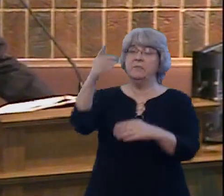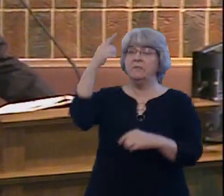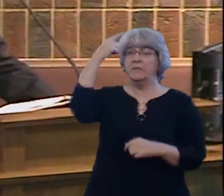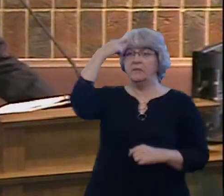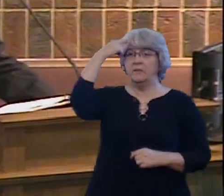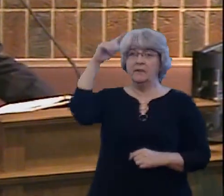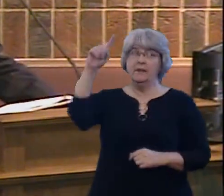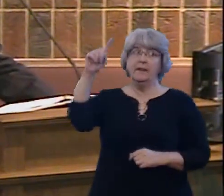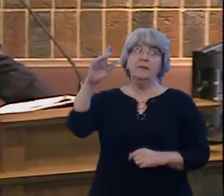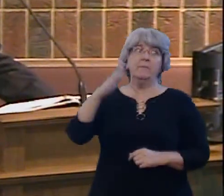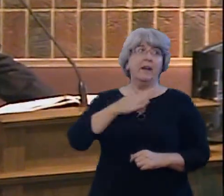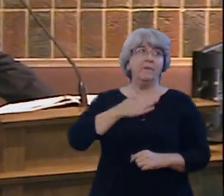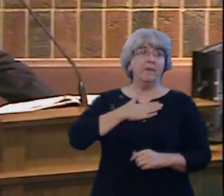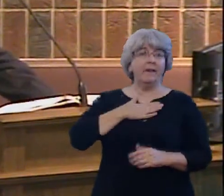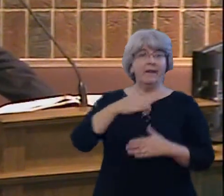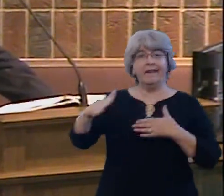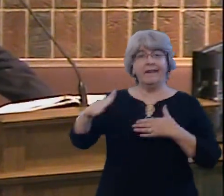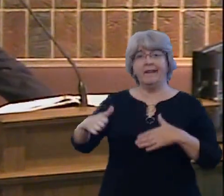unto my